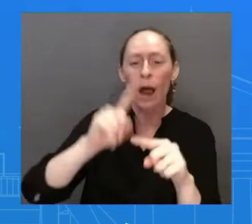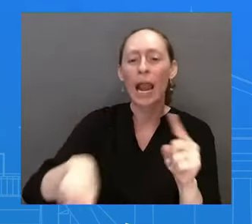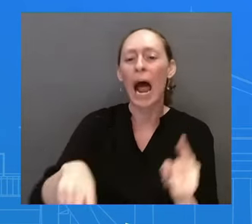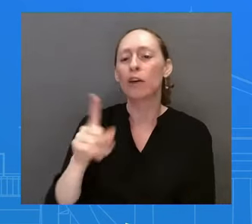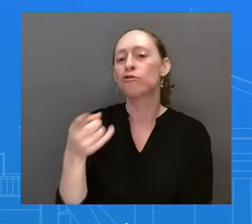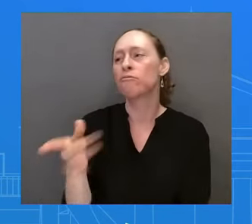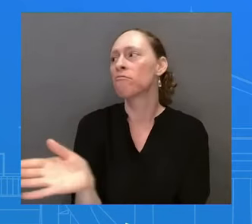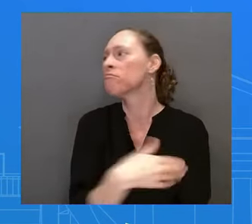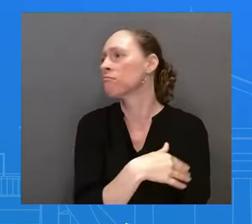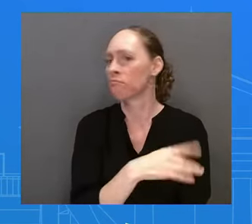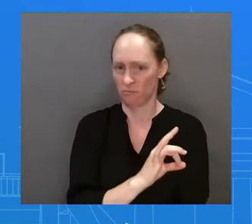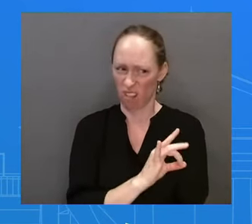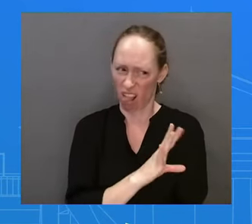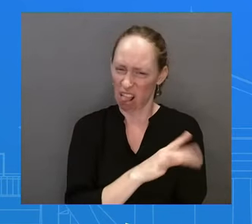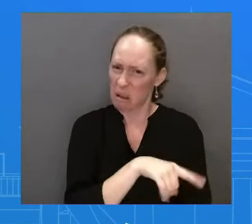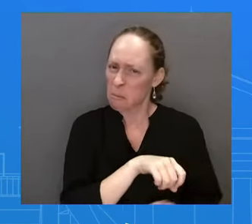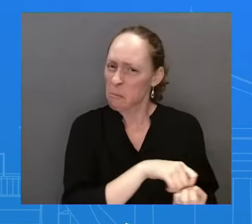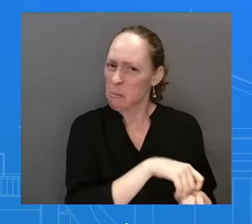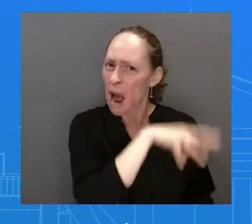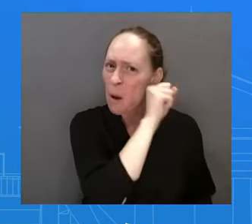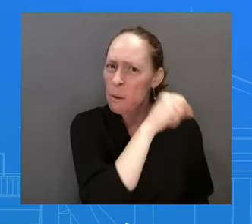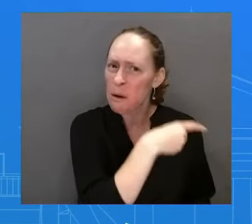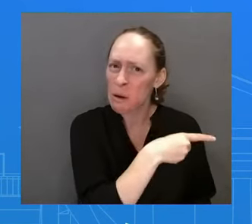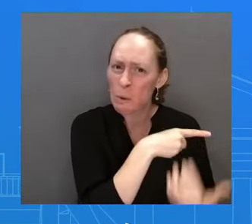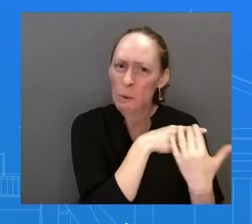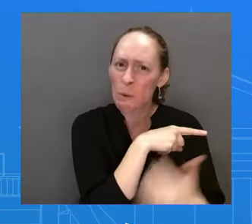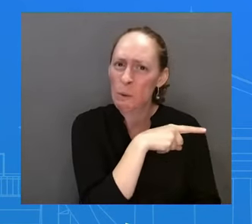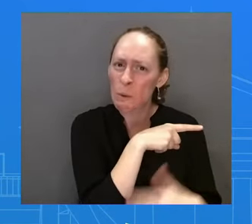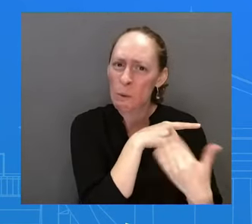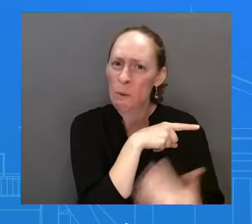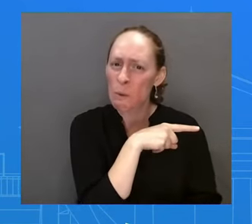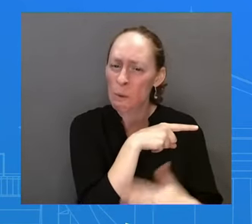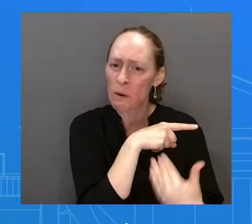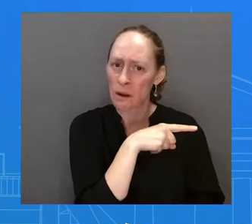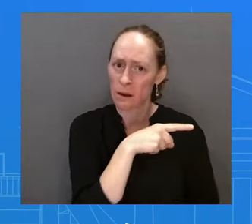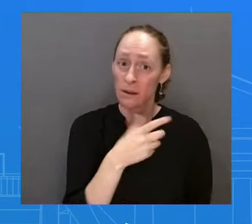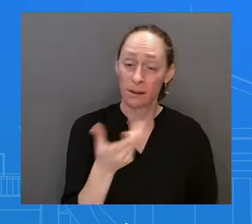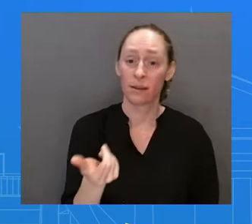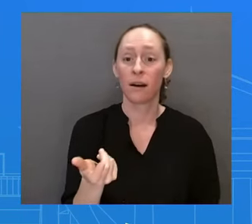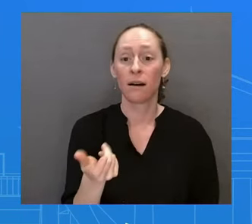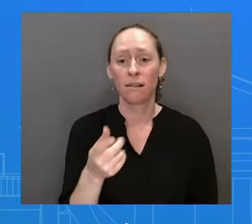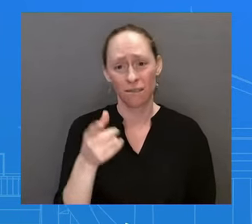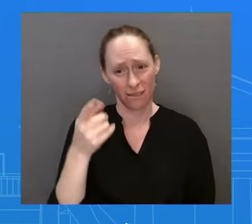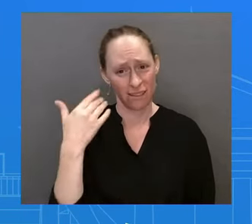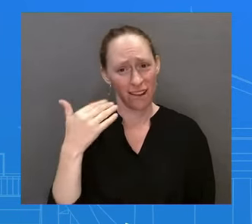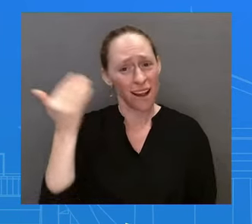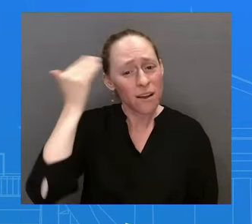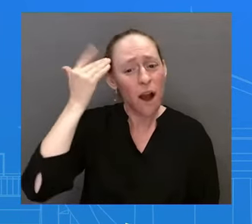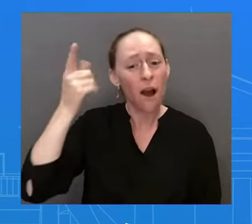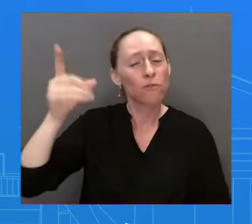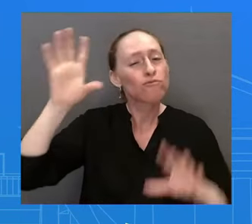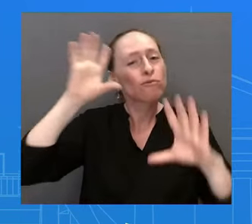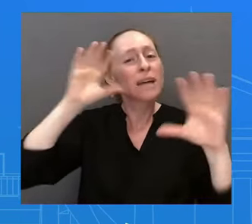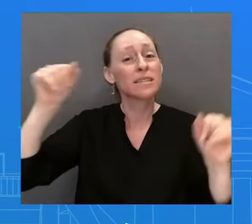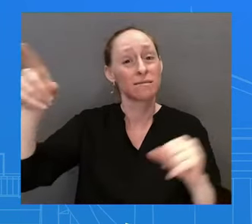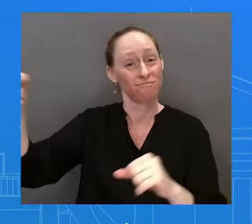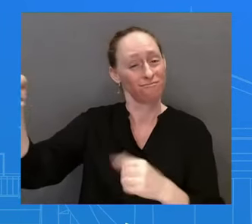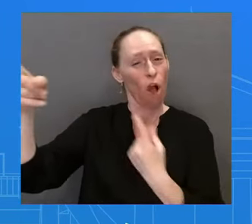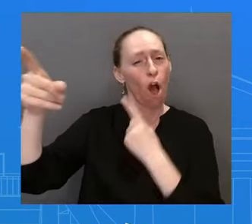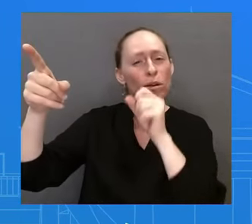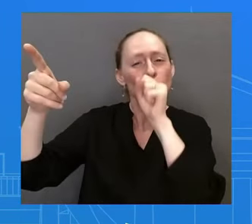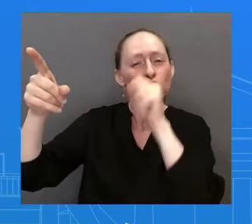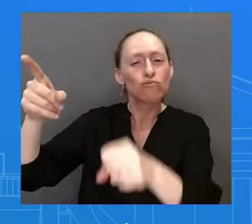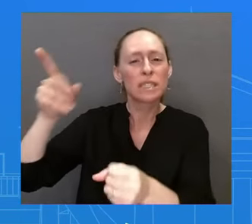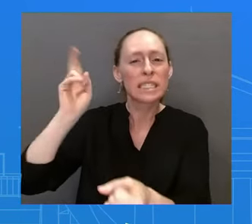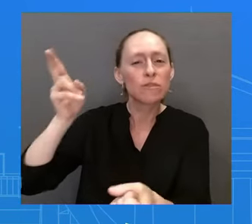student of history and part of history, to see the person that he was the next in line for to